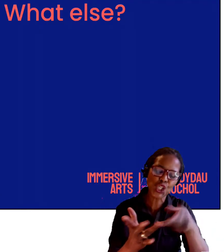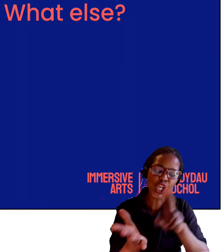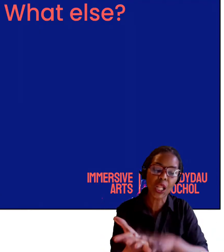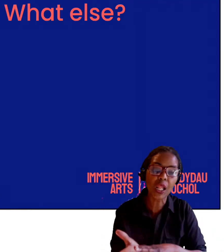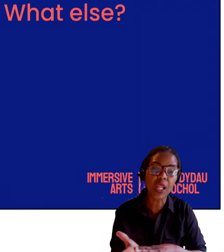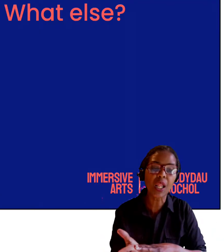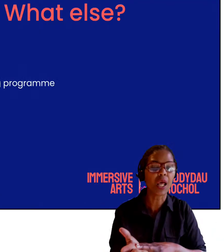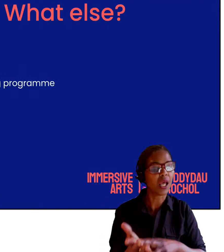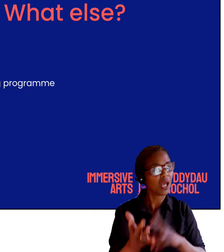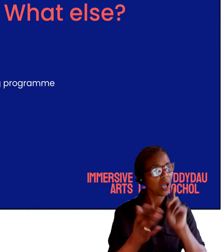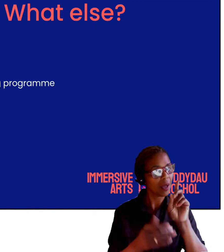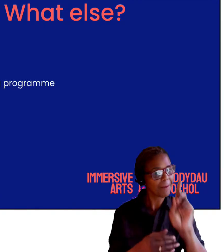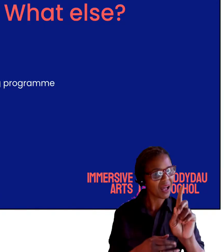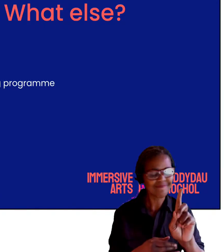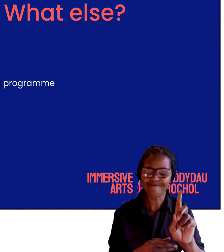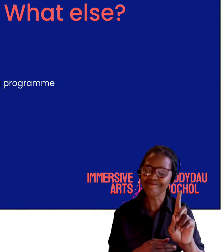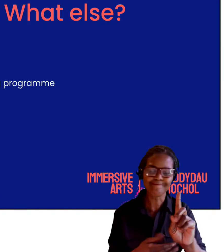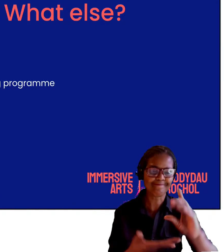arts funding.